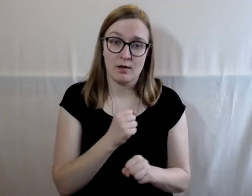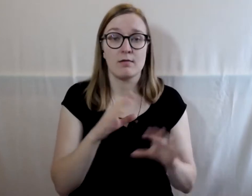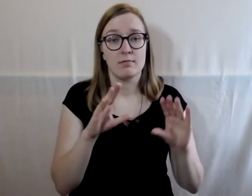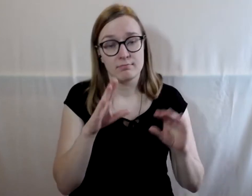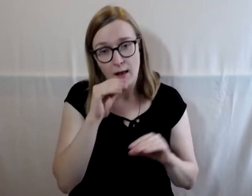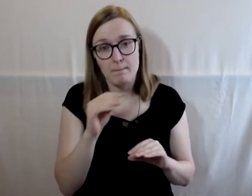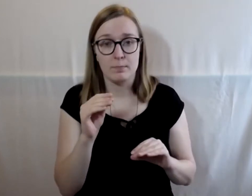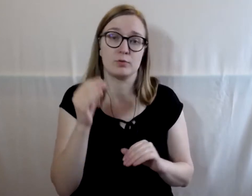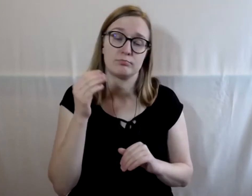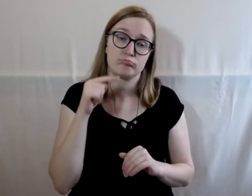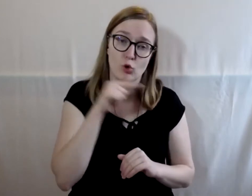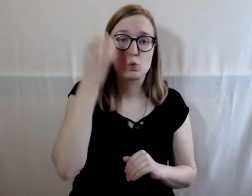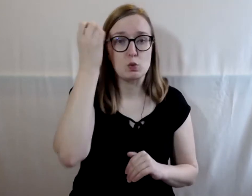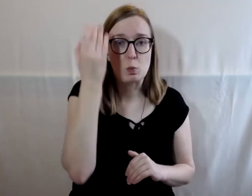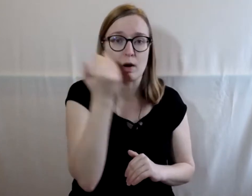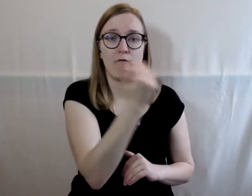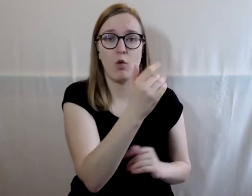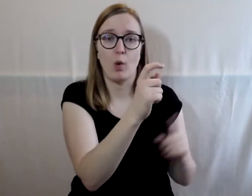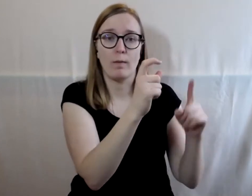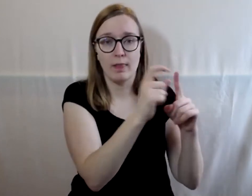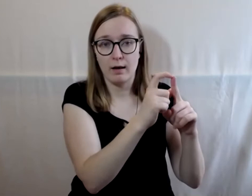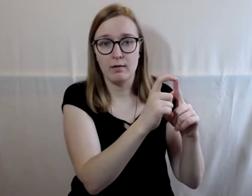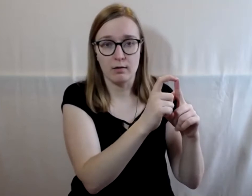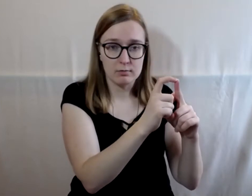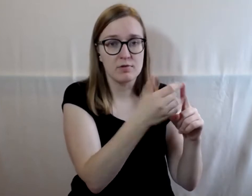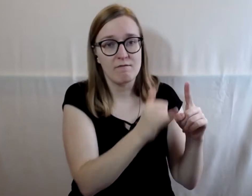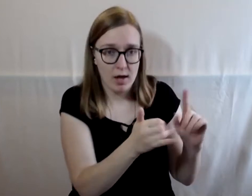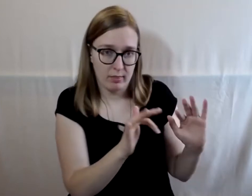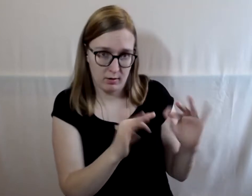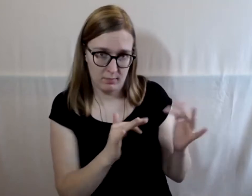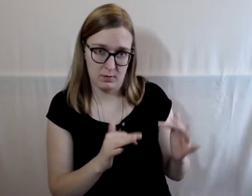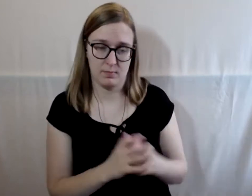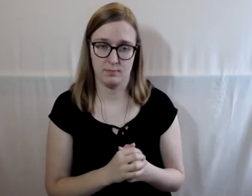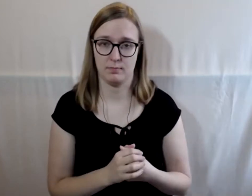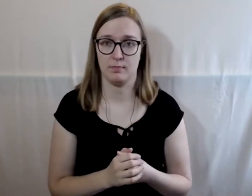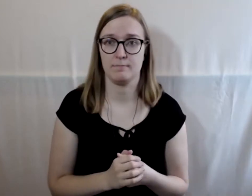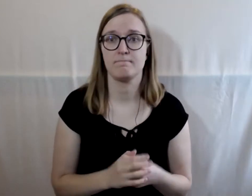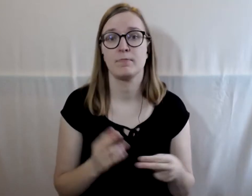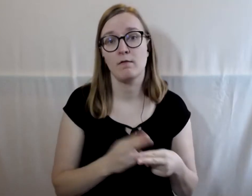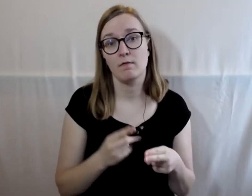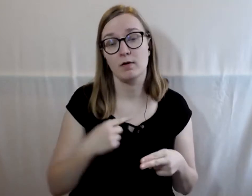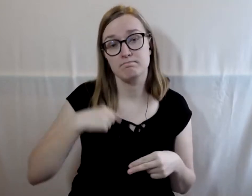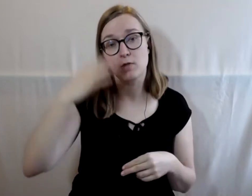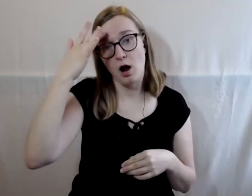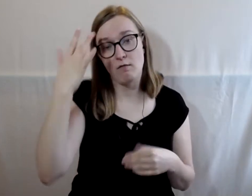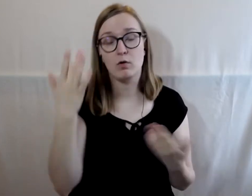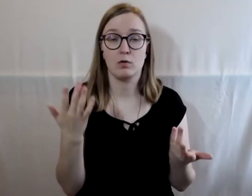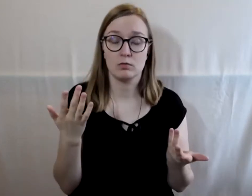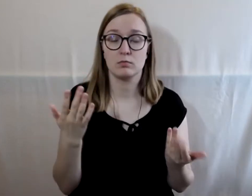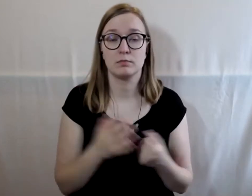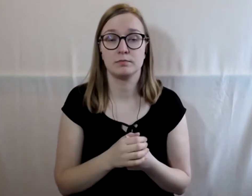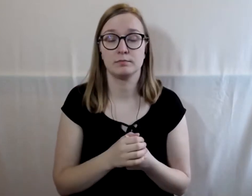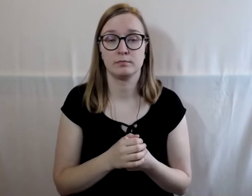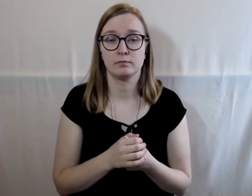some kind of challenges there. That's why I thought, you know, there's enough strong demand,